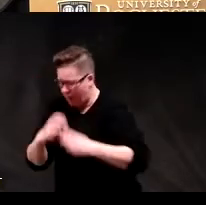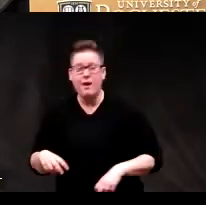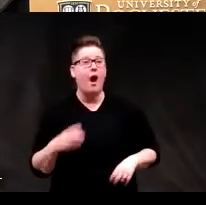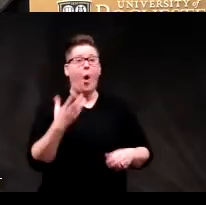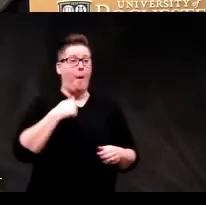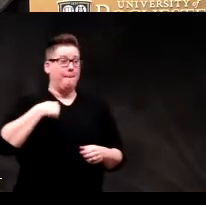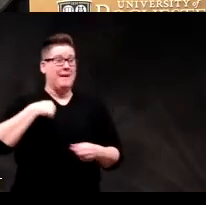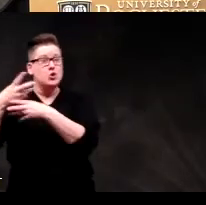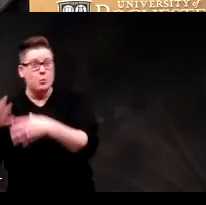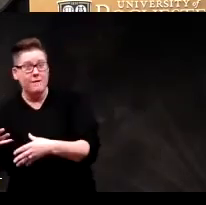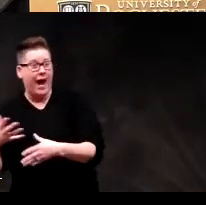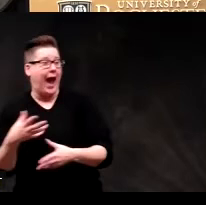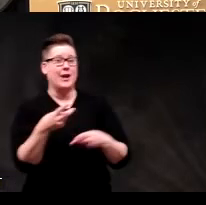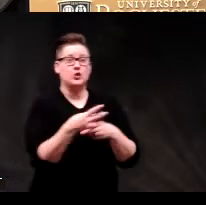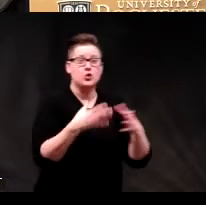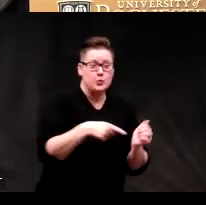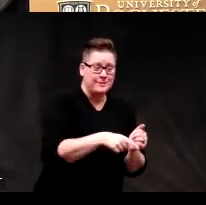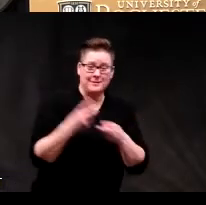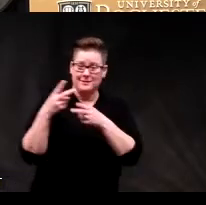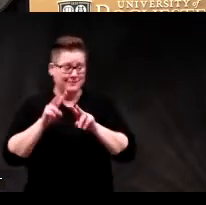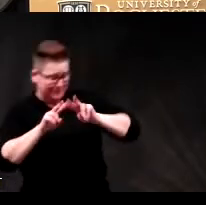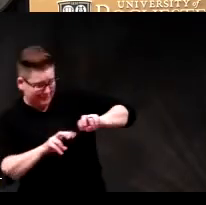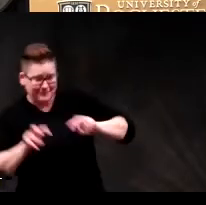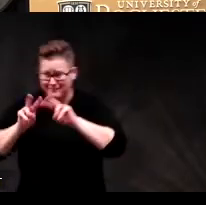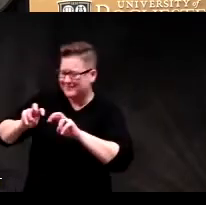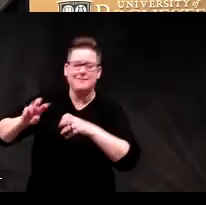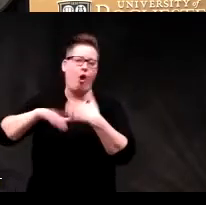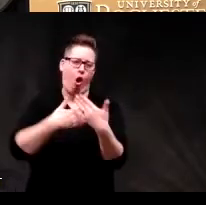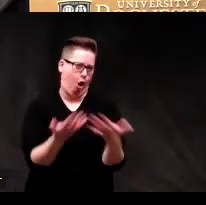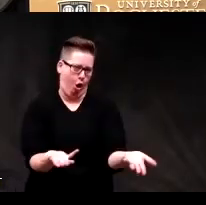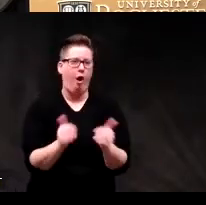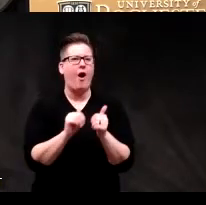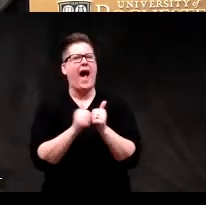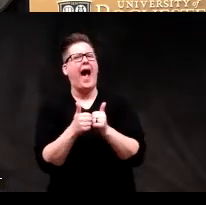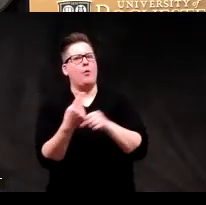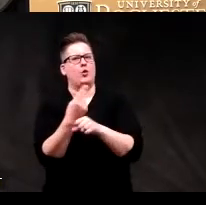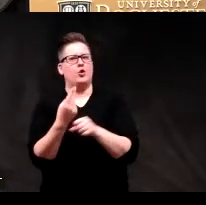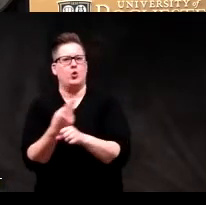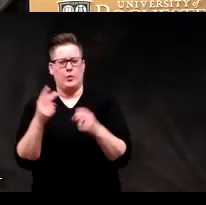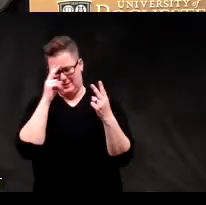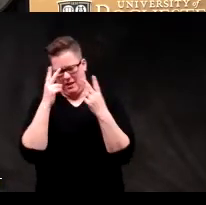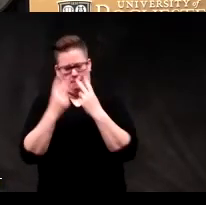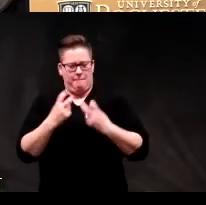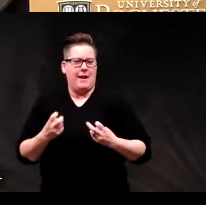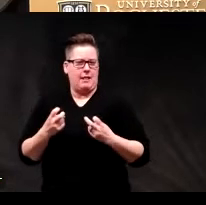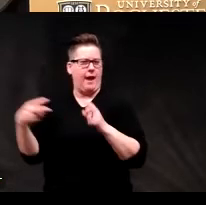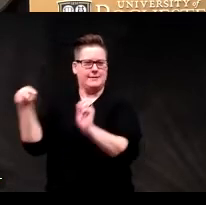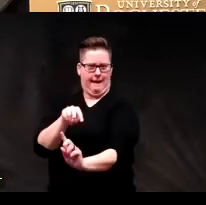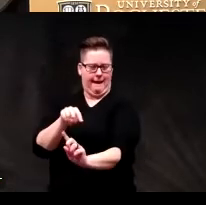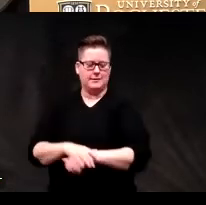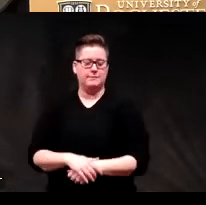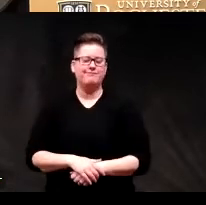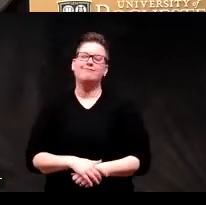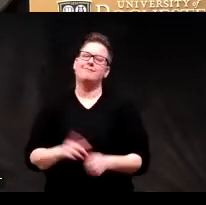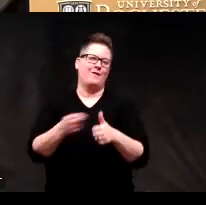and the supervisee, and so on. So how do you take a mentalizing stance? Curiosity,